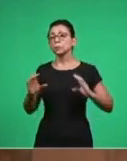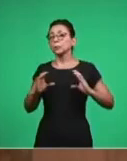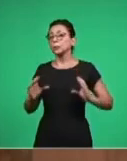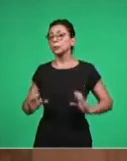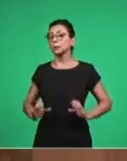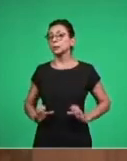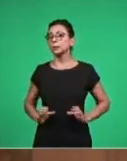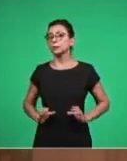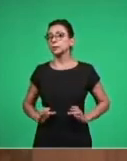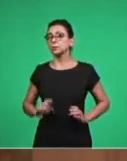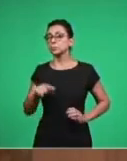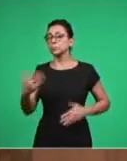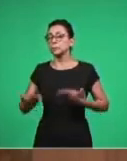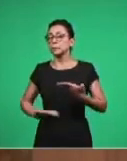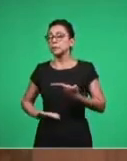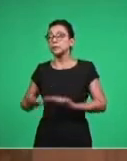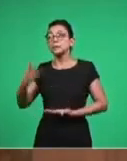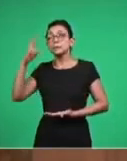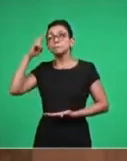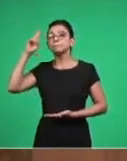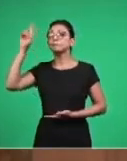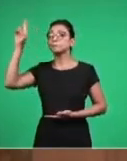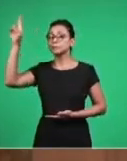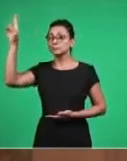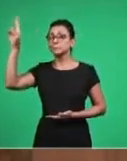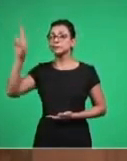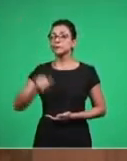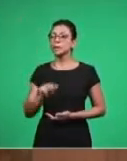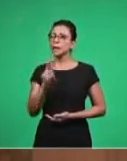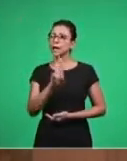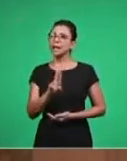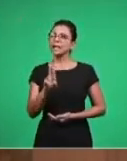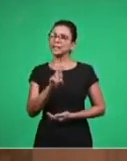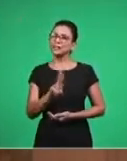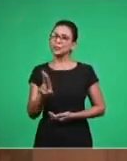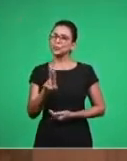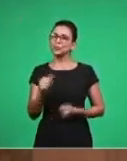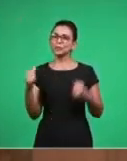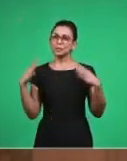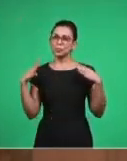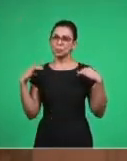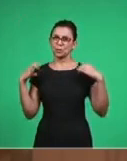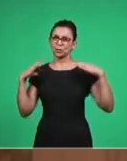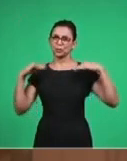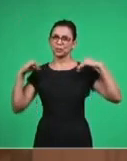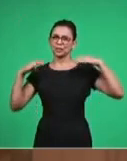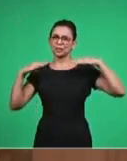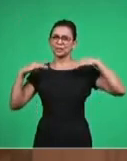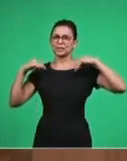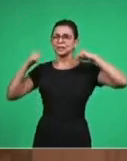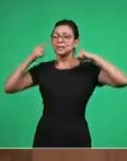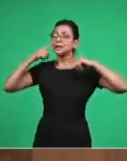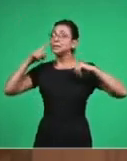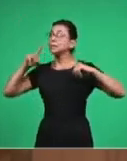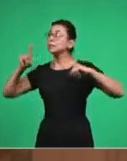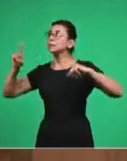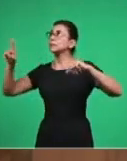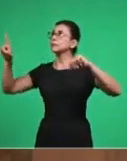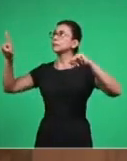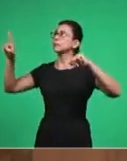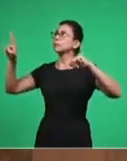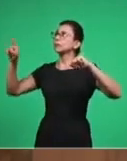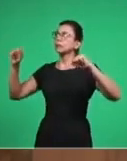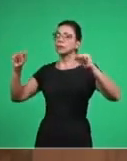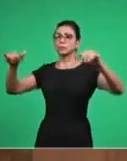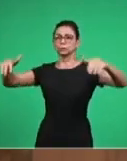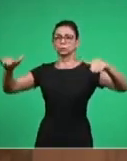And this shows how we have to behave before the Lord. Those who are before the Lord behave in this way.